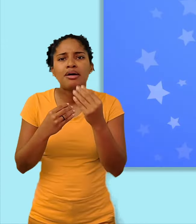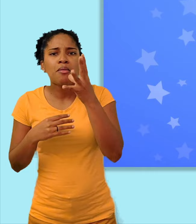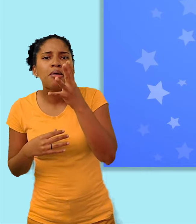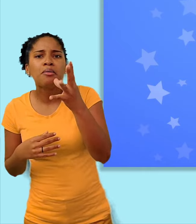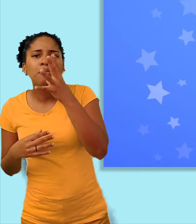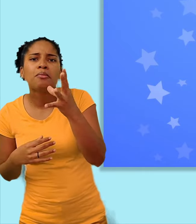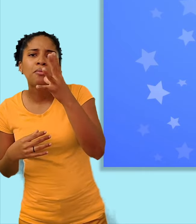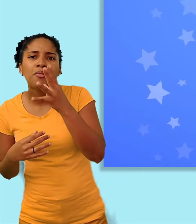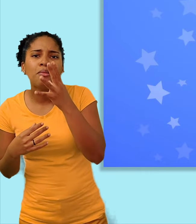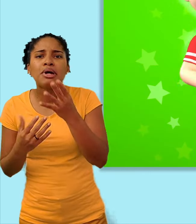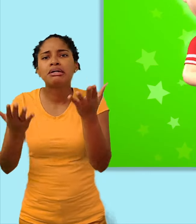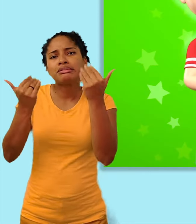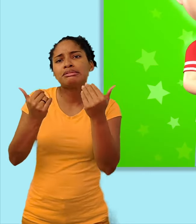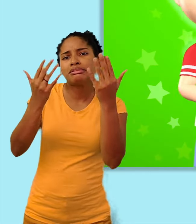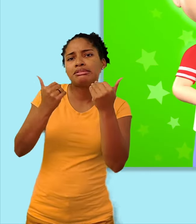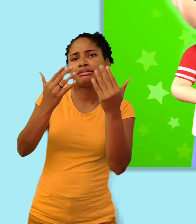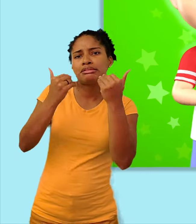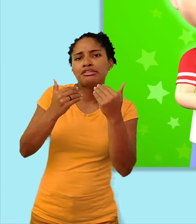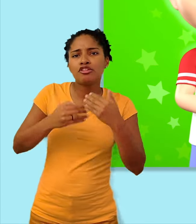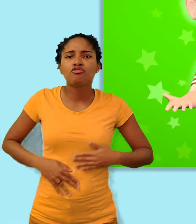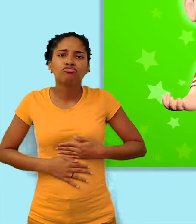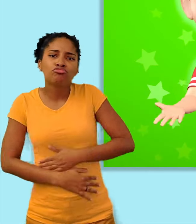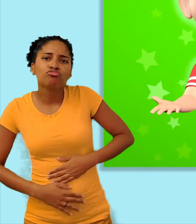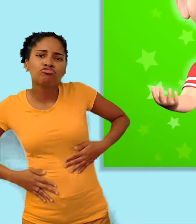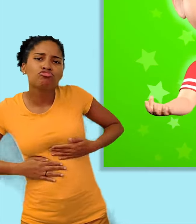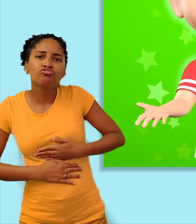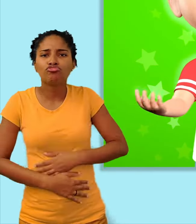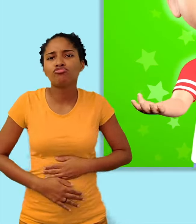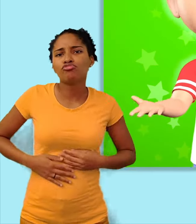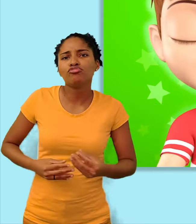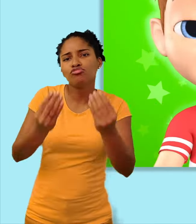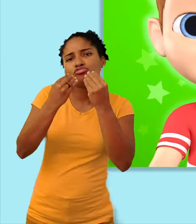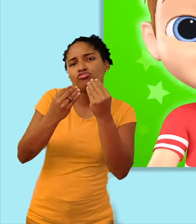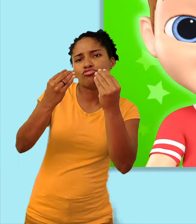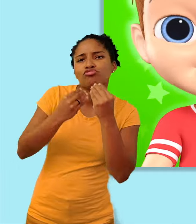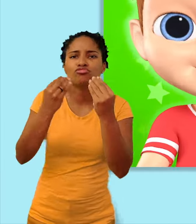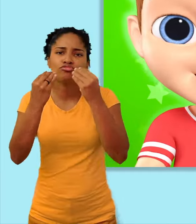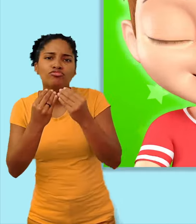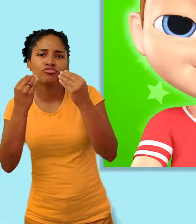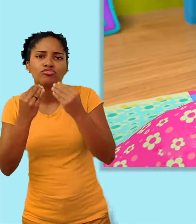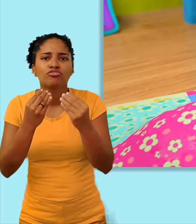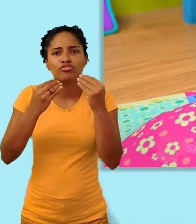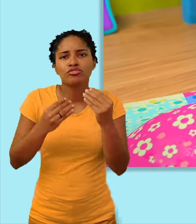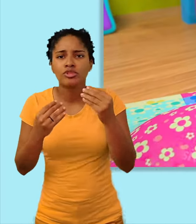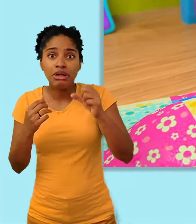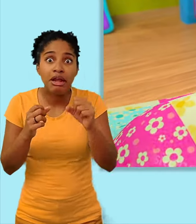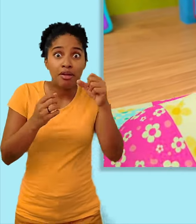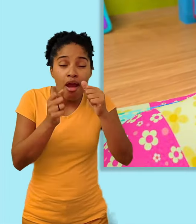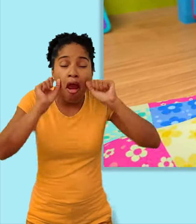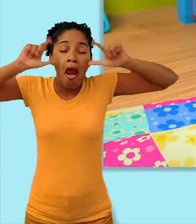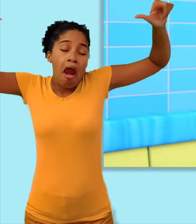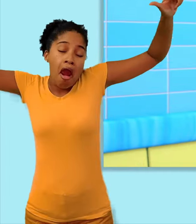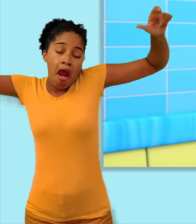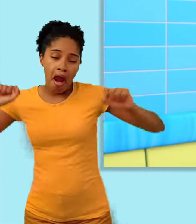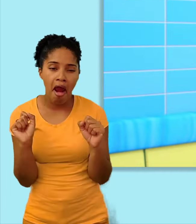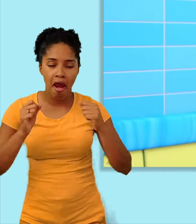yum. Mum, mum, mum, tum, tum, tum. Give, give, give. Yum, yum, yum. You made me